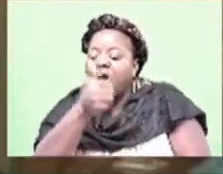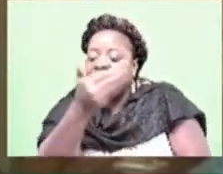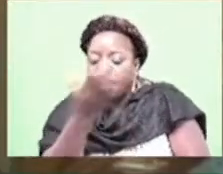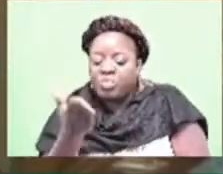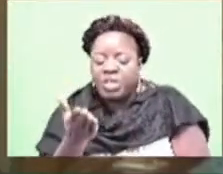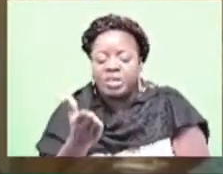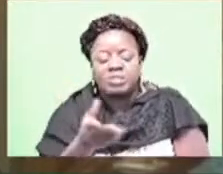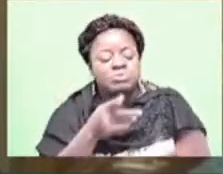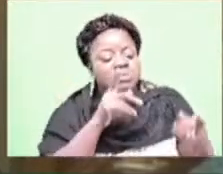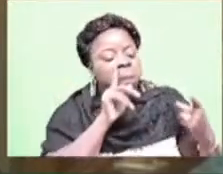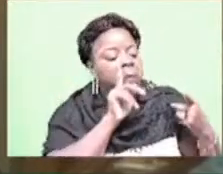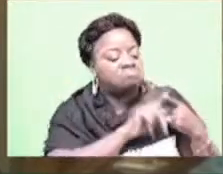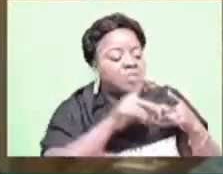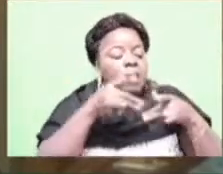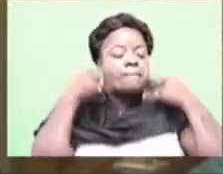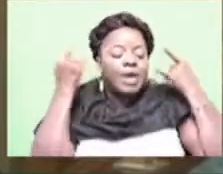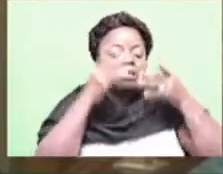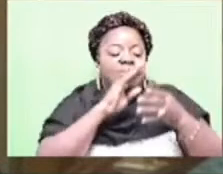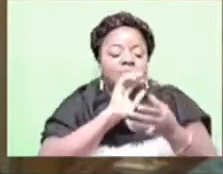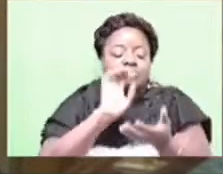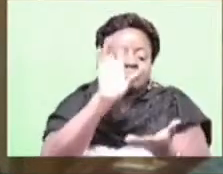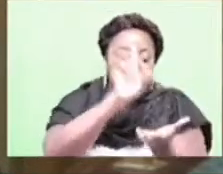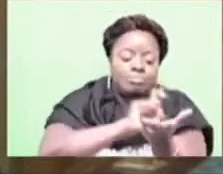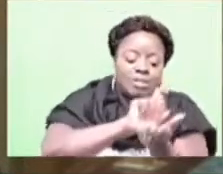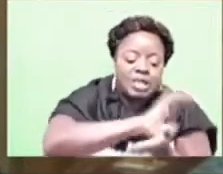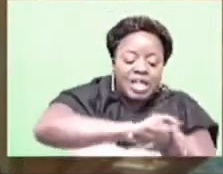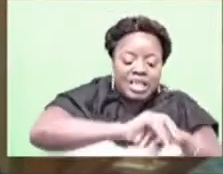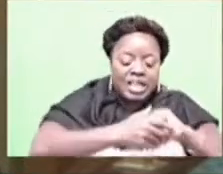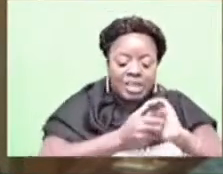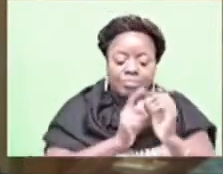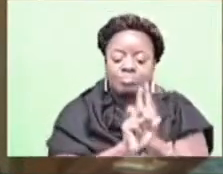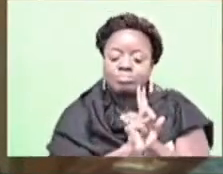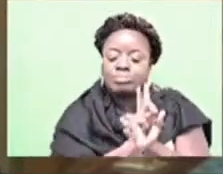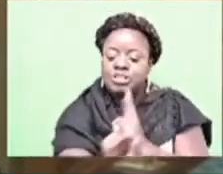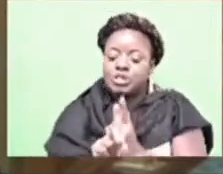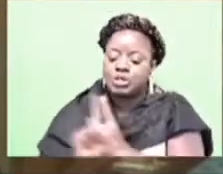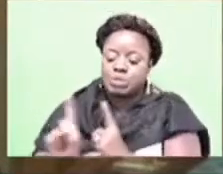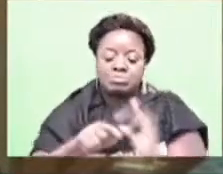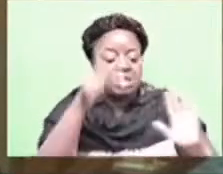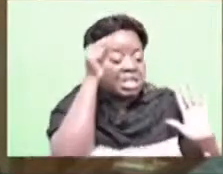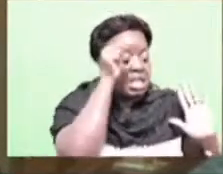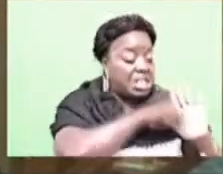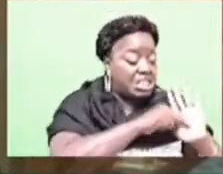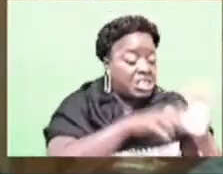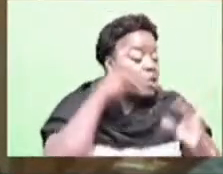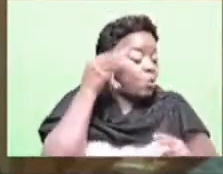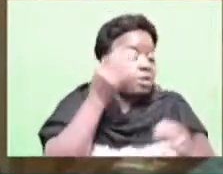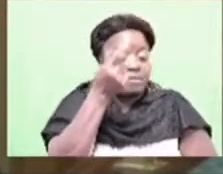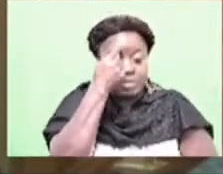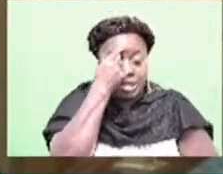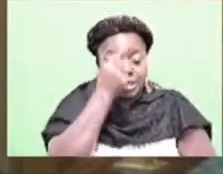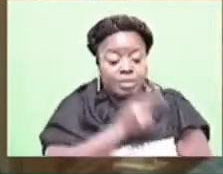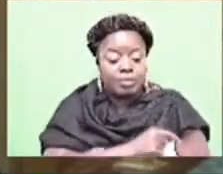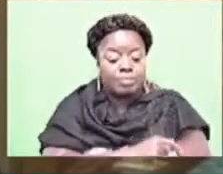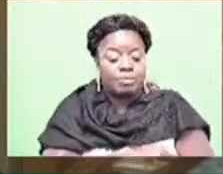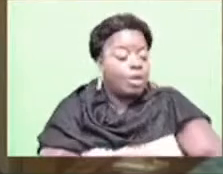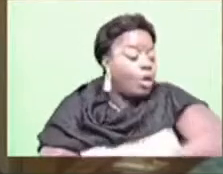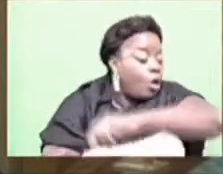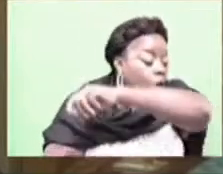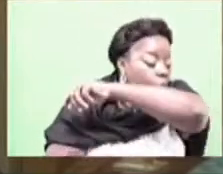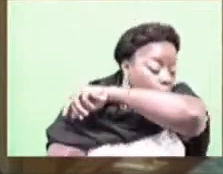hand sanitization, the physical distancing, staying home if you are ill, coughing into the crook of